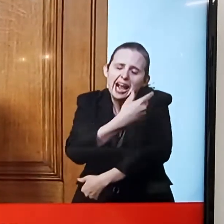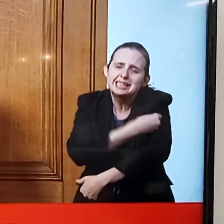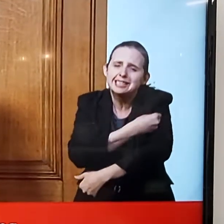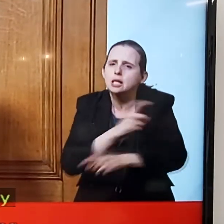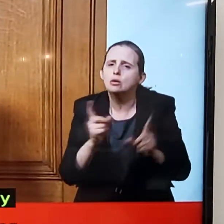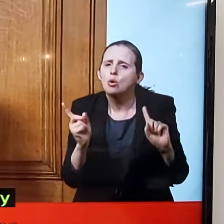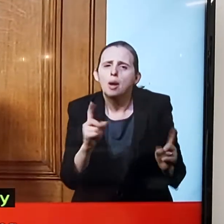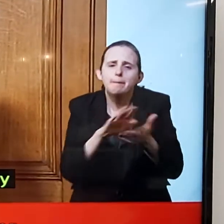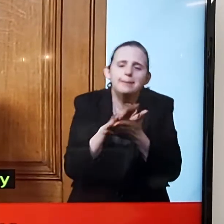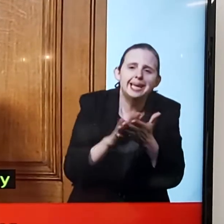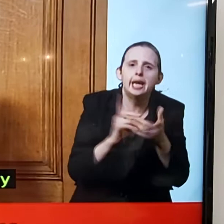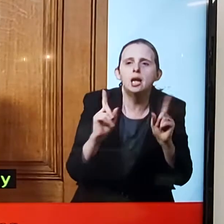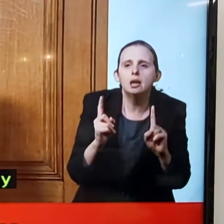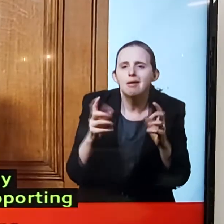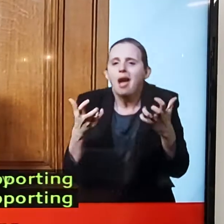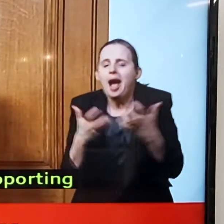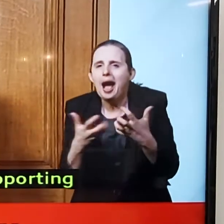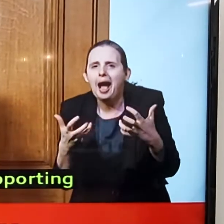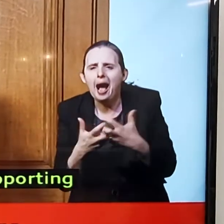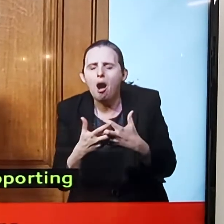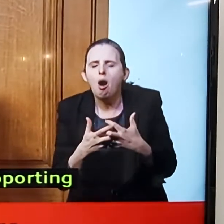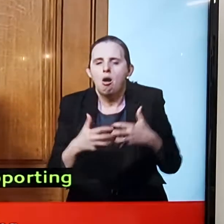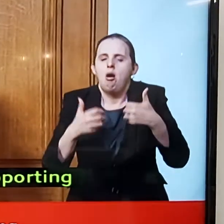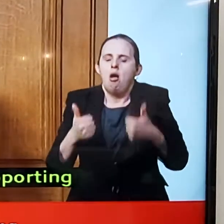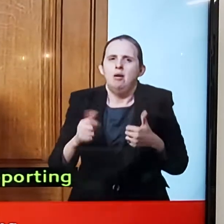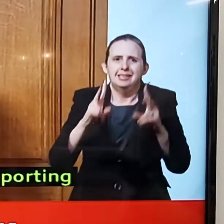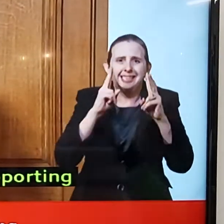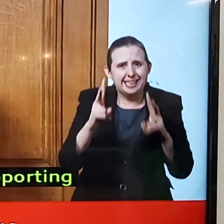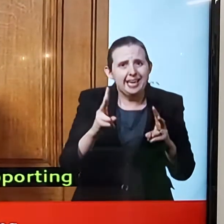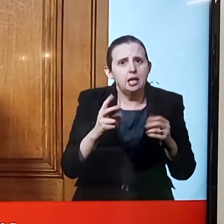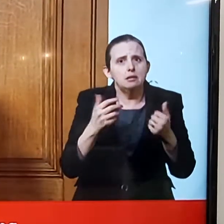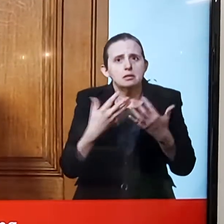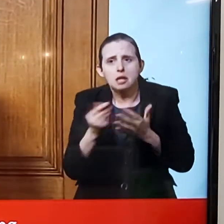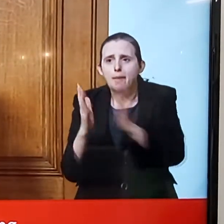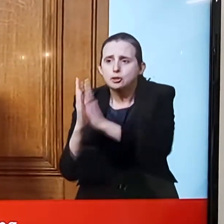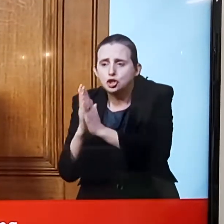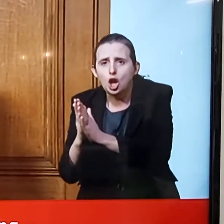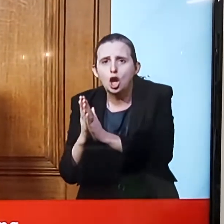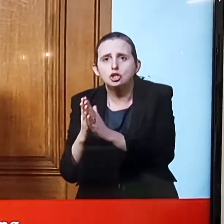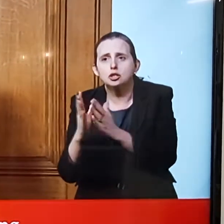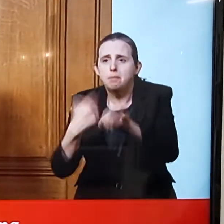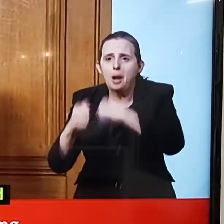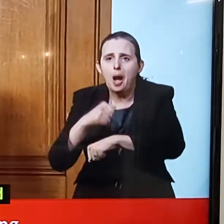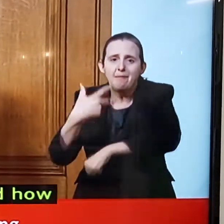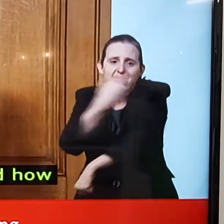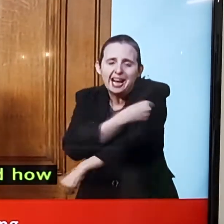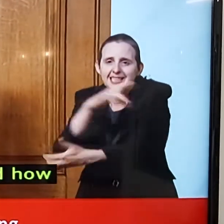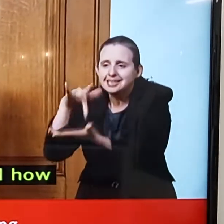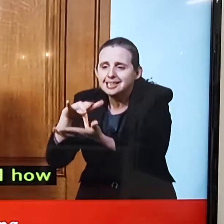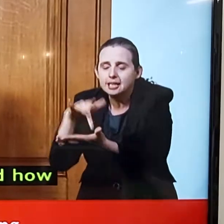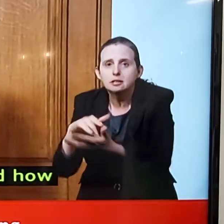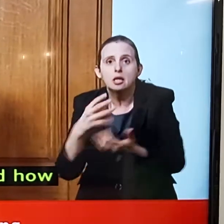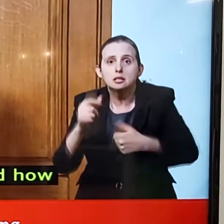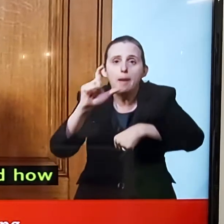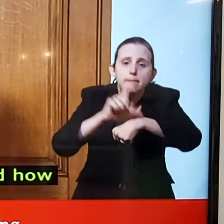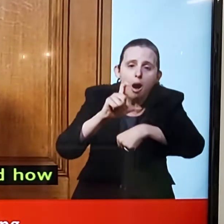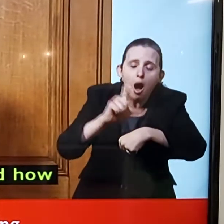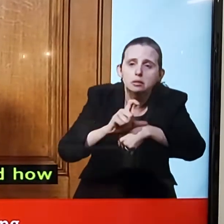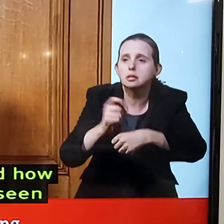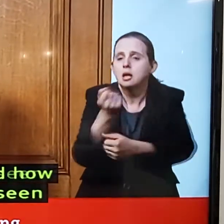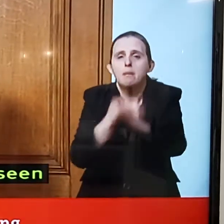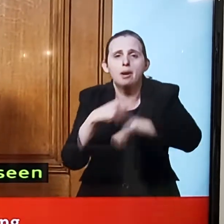and how they might have it. And we've seen some of those centres open up in churches and mosques and various other places, which will, I think, provide assurance to